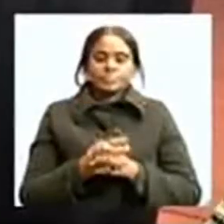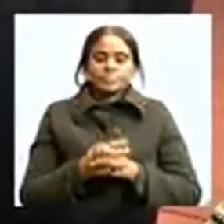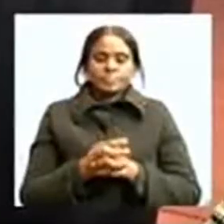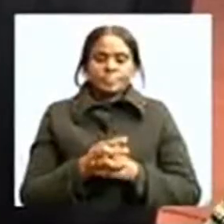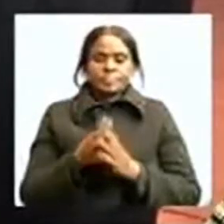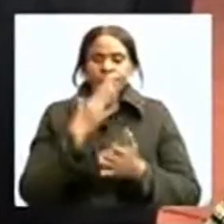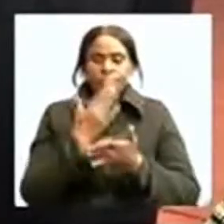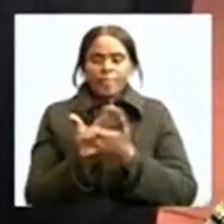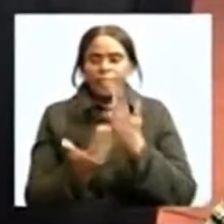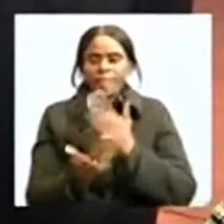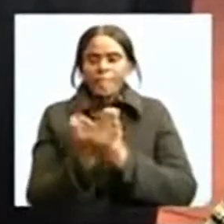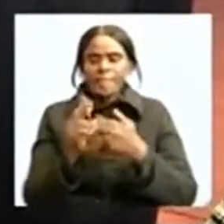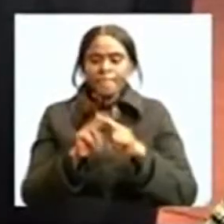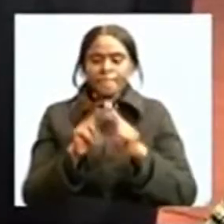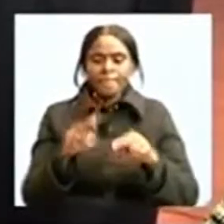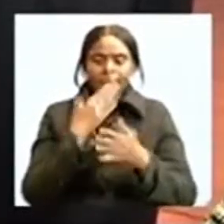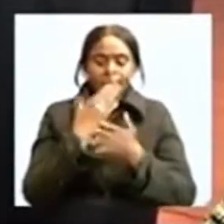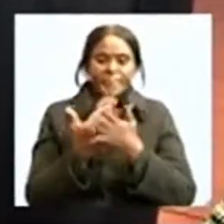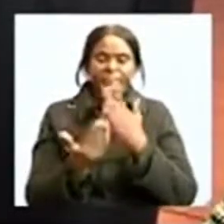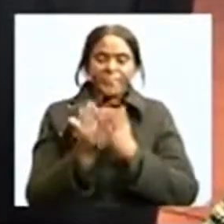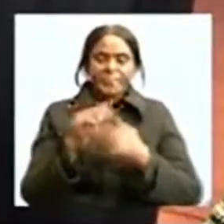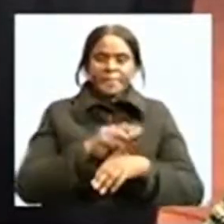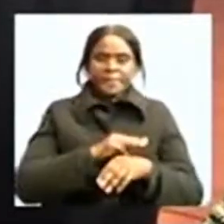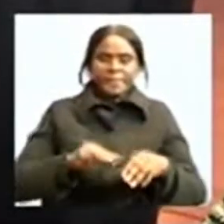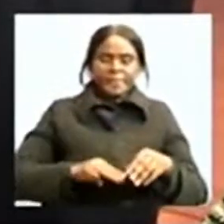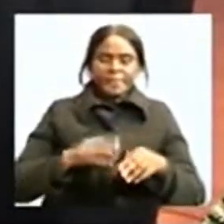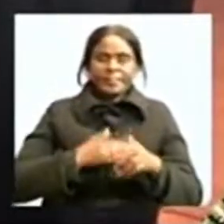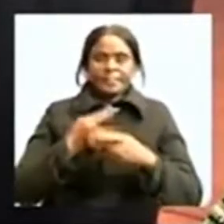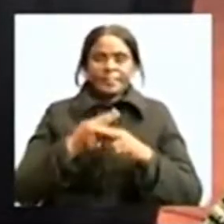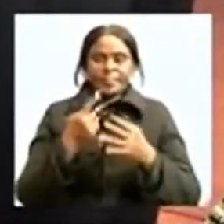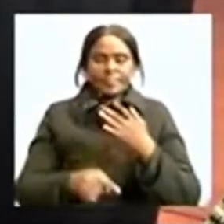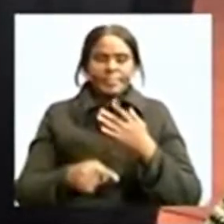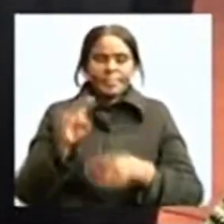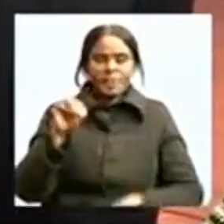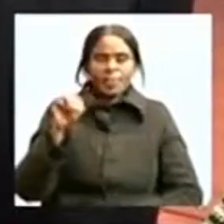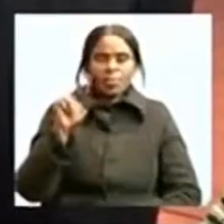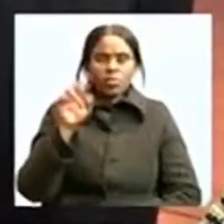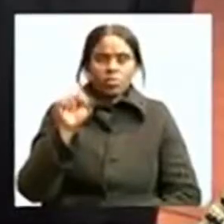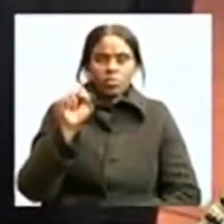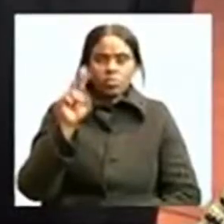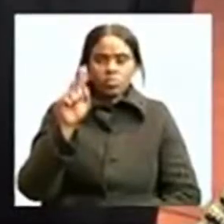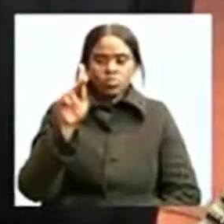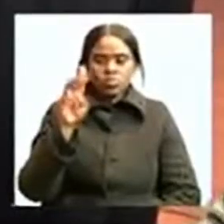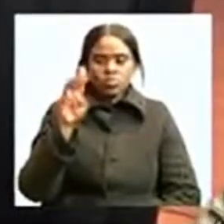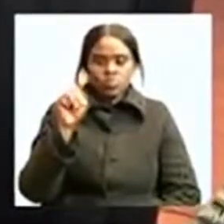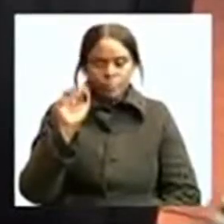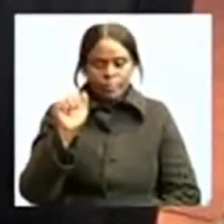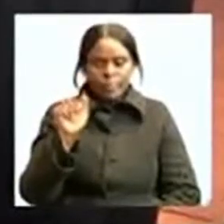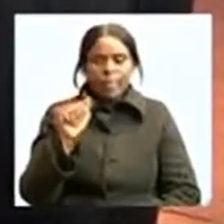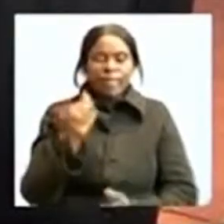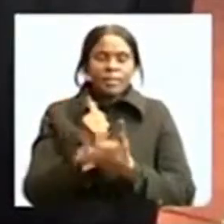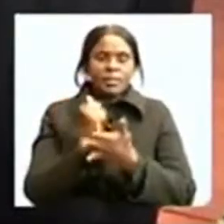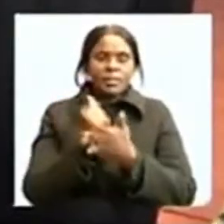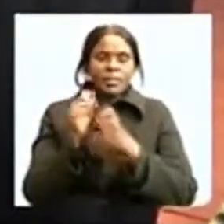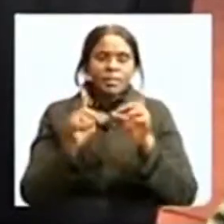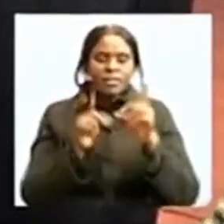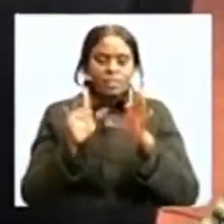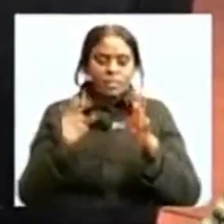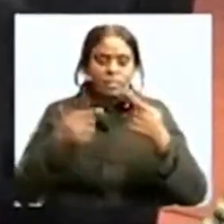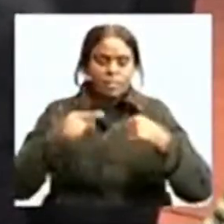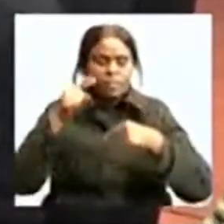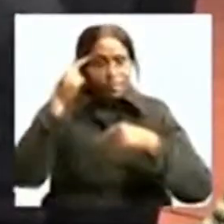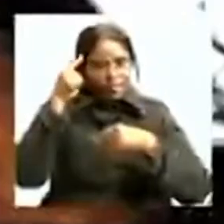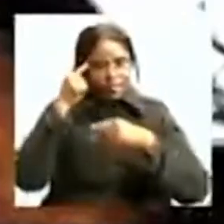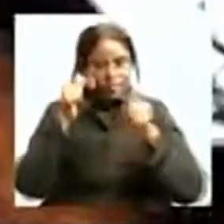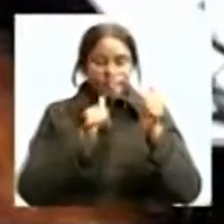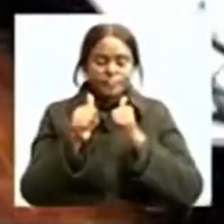Good morning, Chair. Good morning, honorable members. My name is Chazia Muskuma. I'm Assistant Director for Local Government Administration. Thank you.